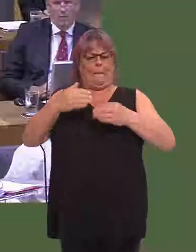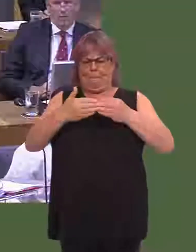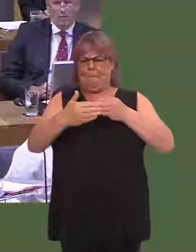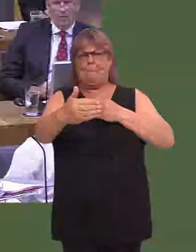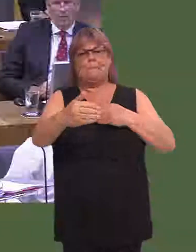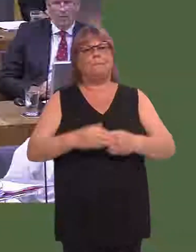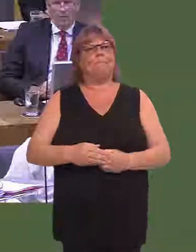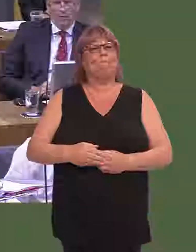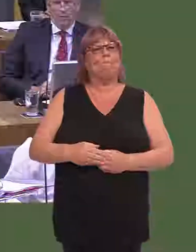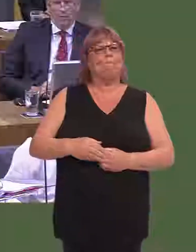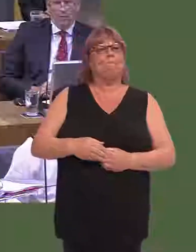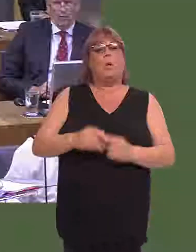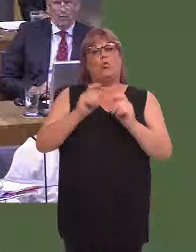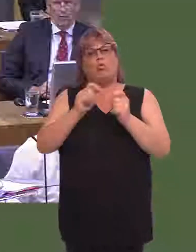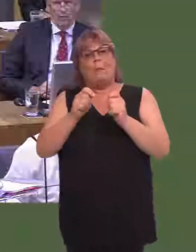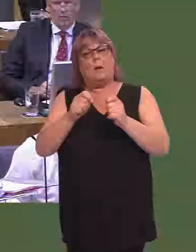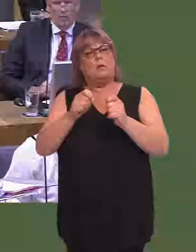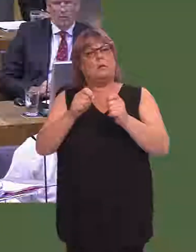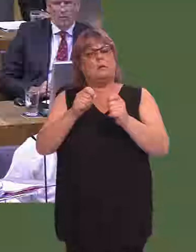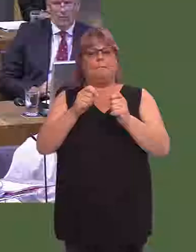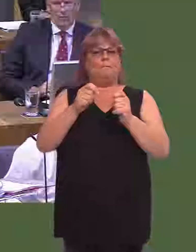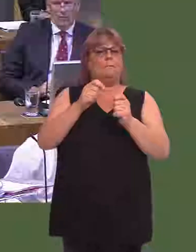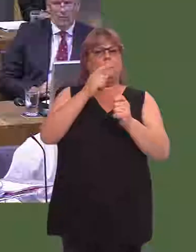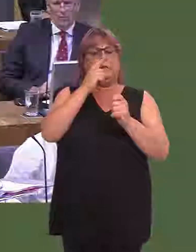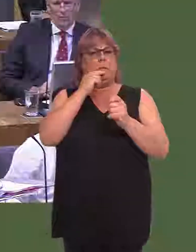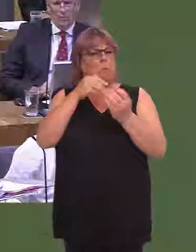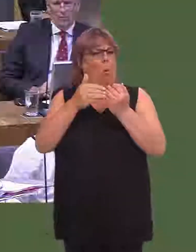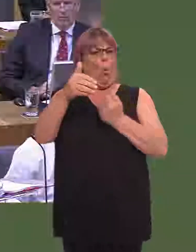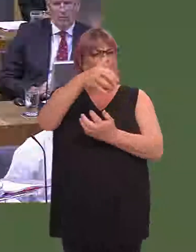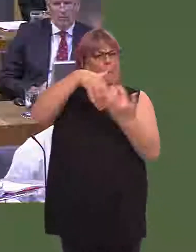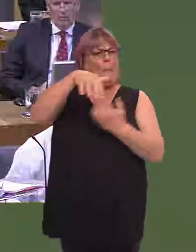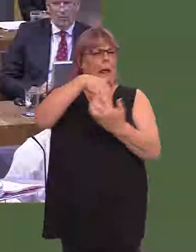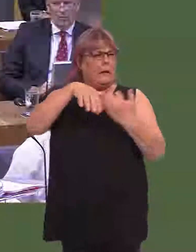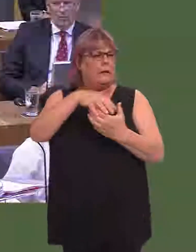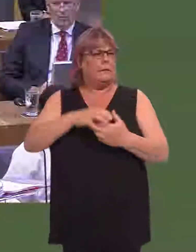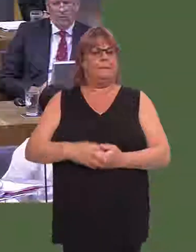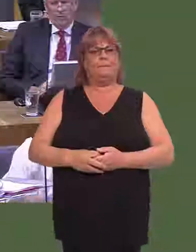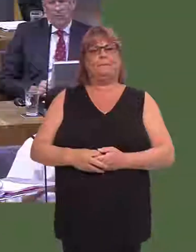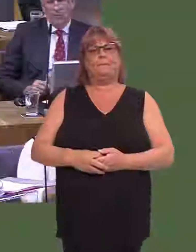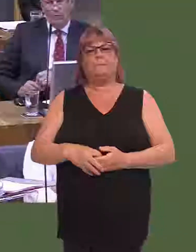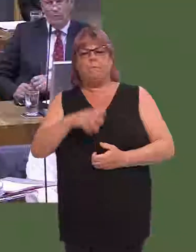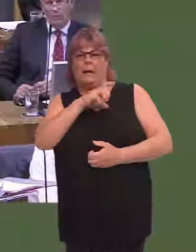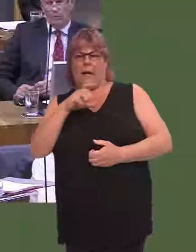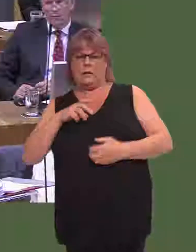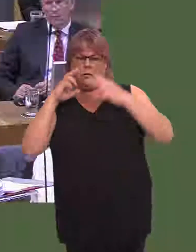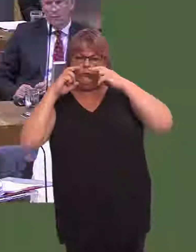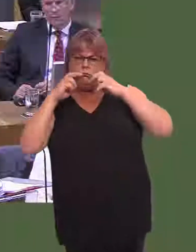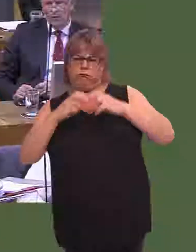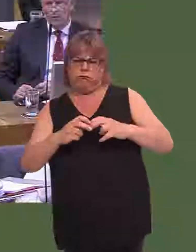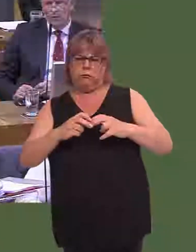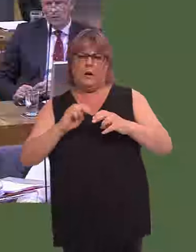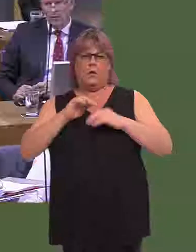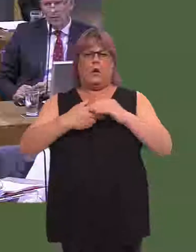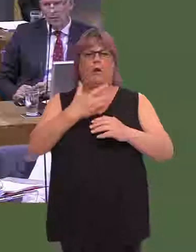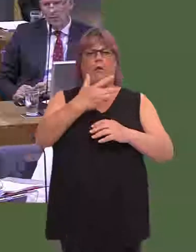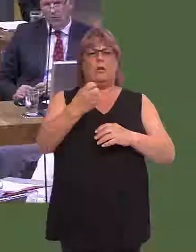the incidence of cancer continues to rise and treatment is increasing in complexity. The number of referrals for suspected cancer requiring